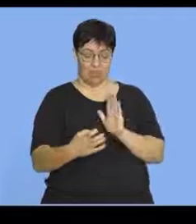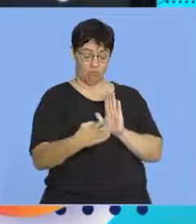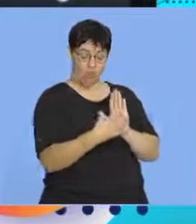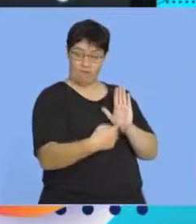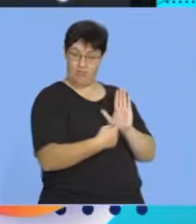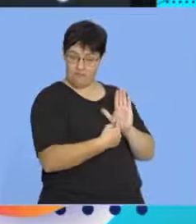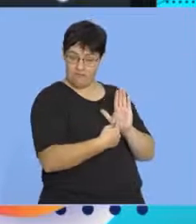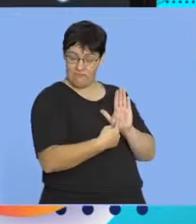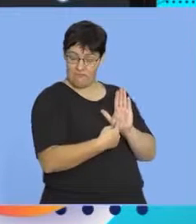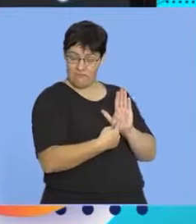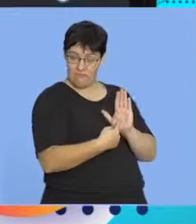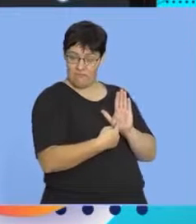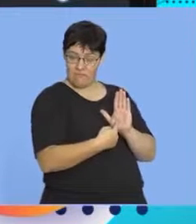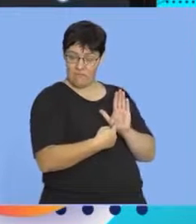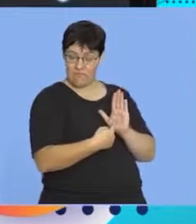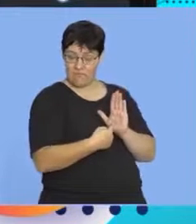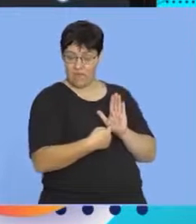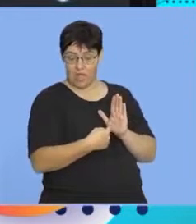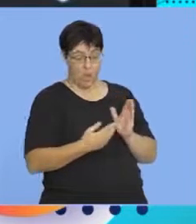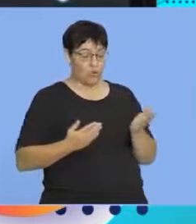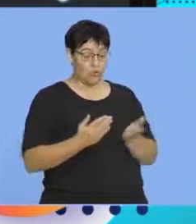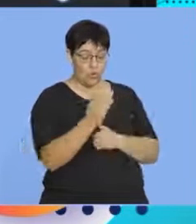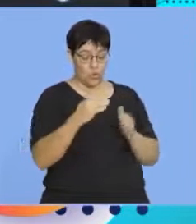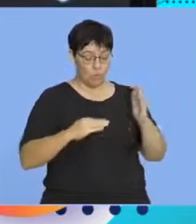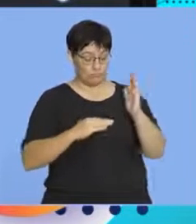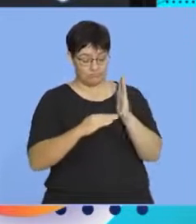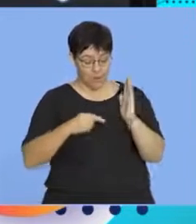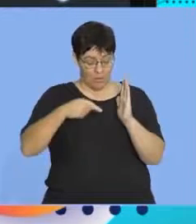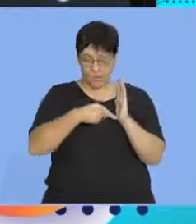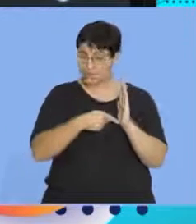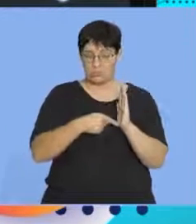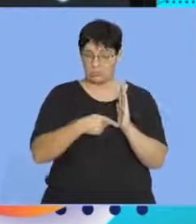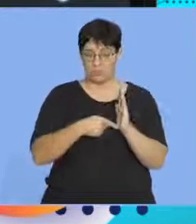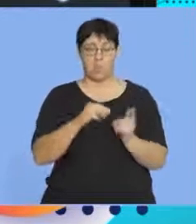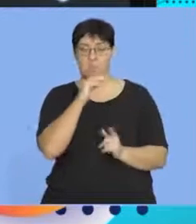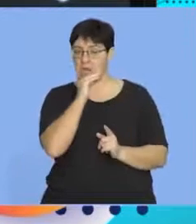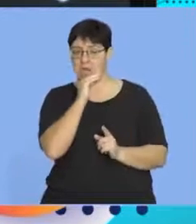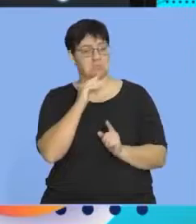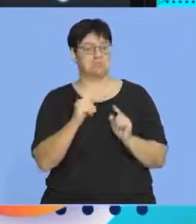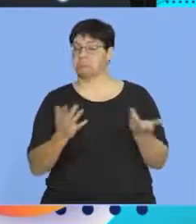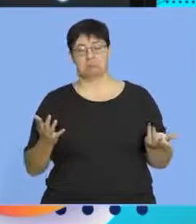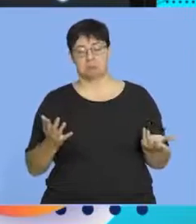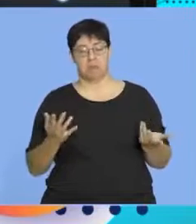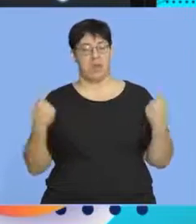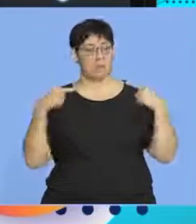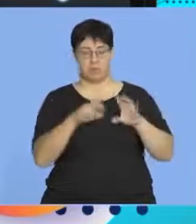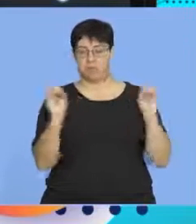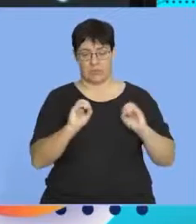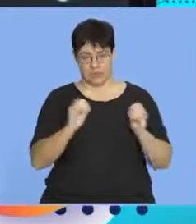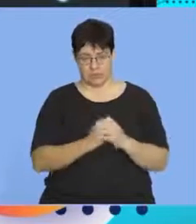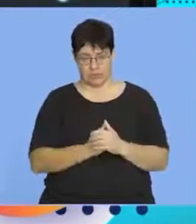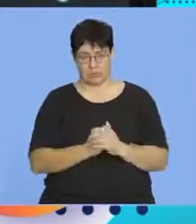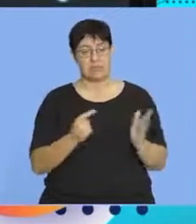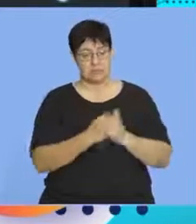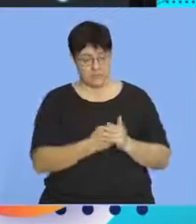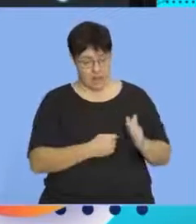graph does not go through the origin, then it's not directly proportional. So it can